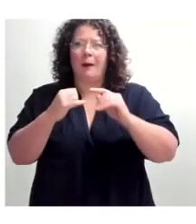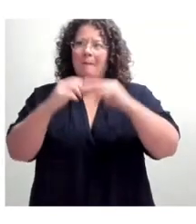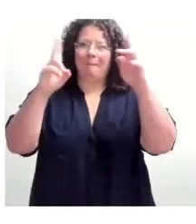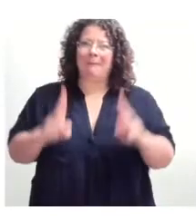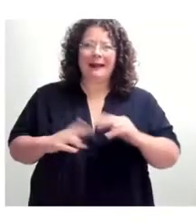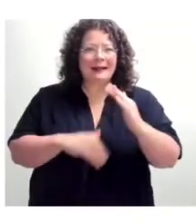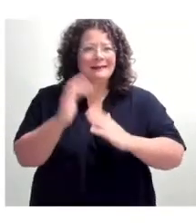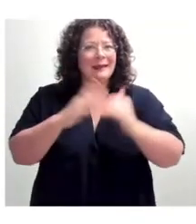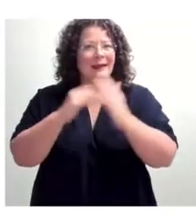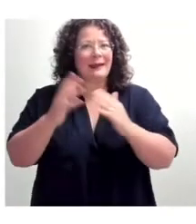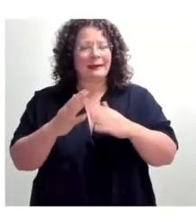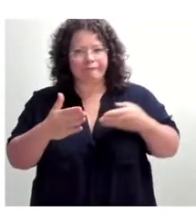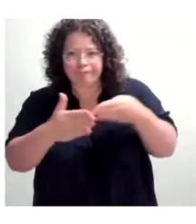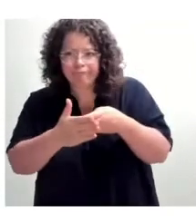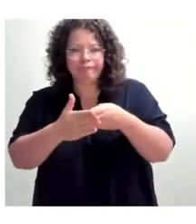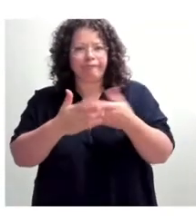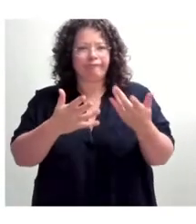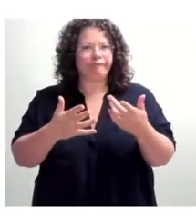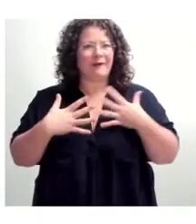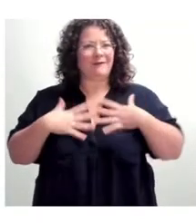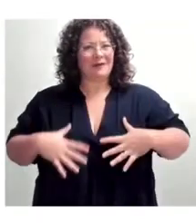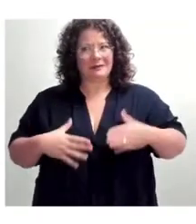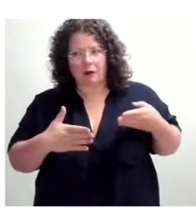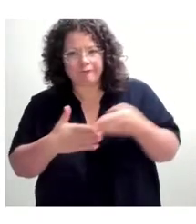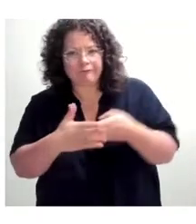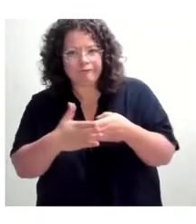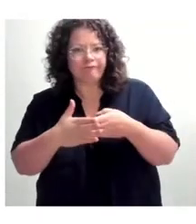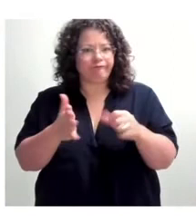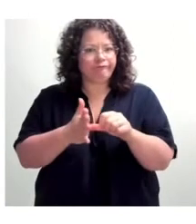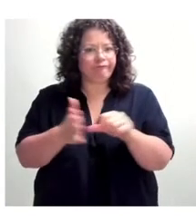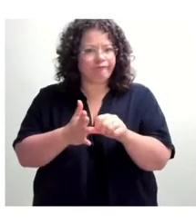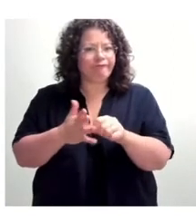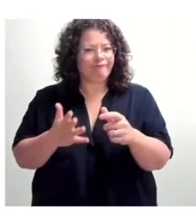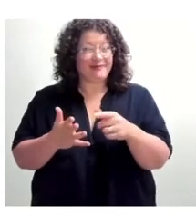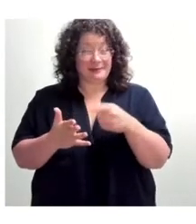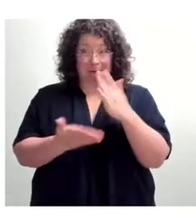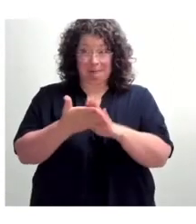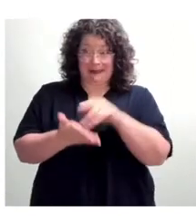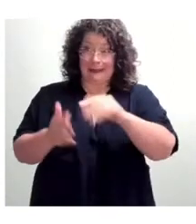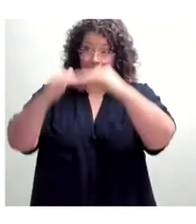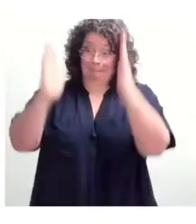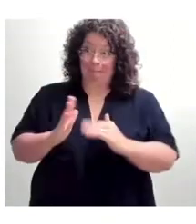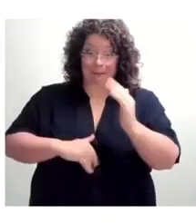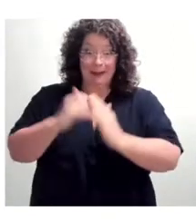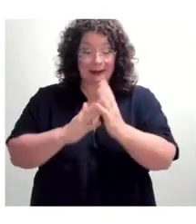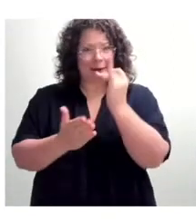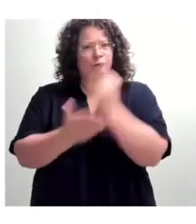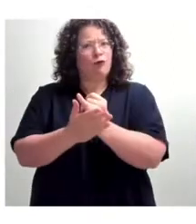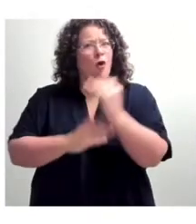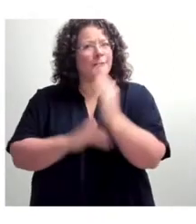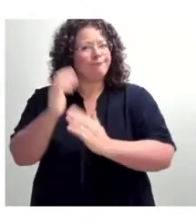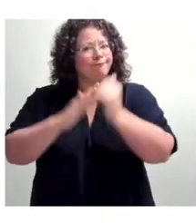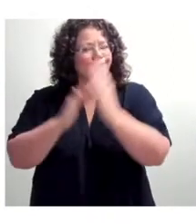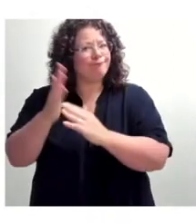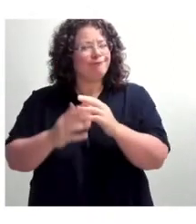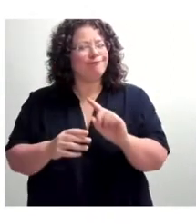that everybody can use. Now, we can't go back to the 19th century and recreate the world, but we can